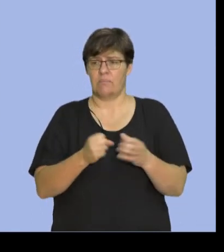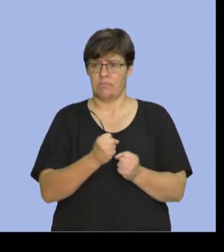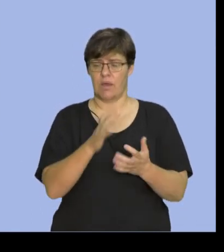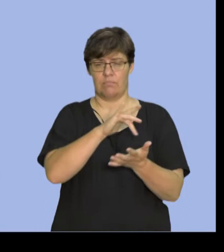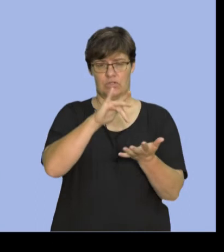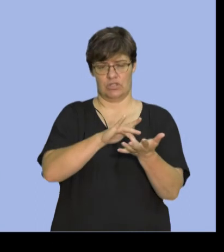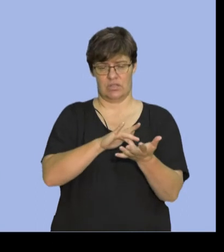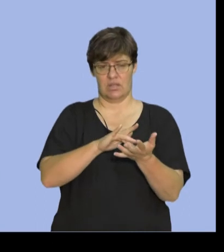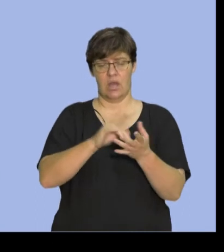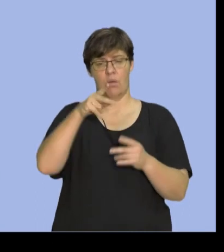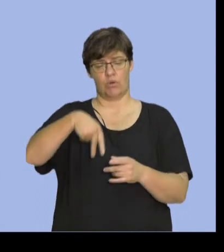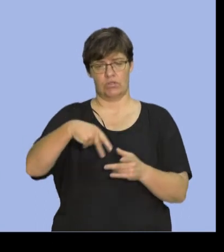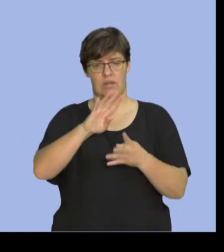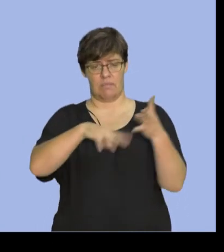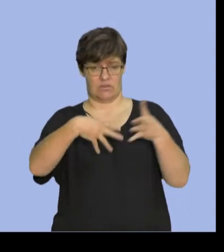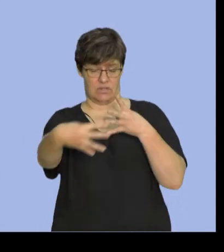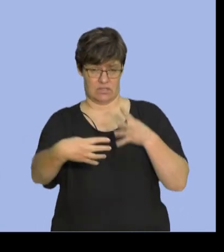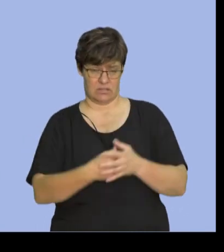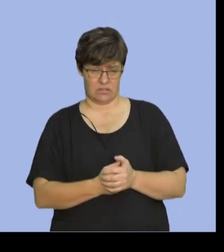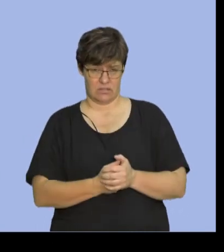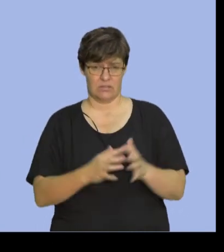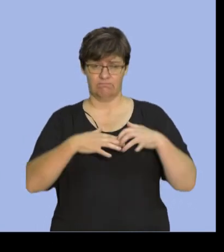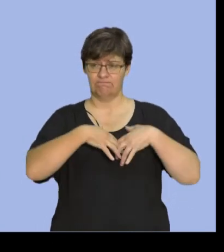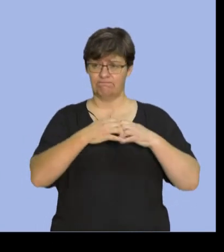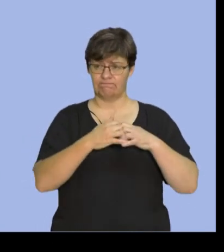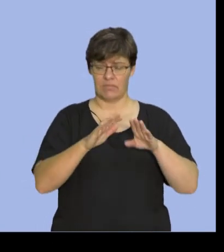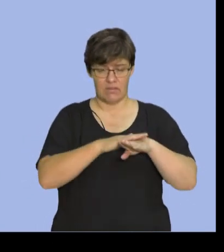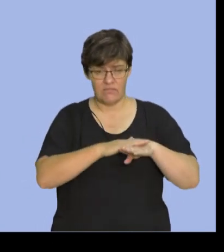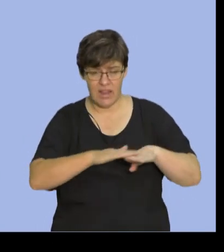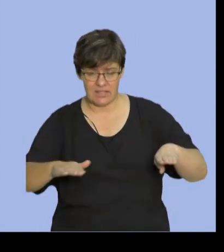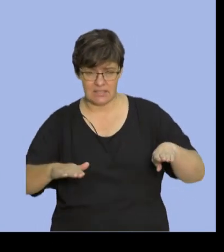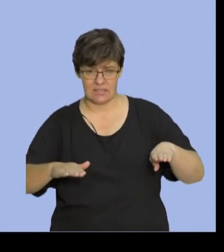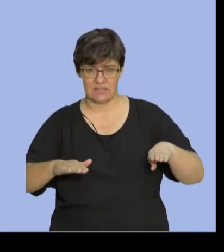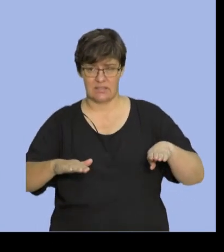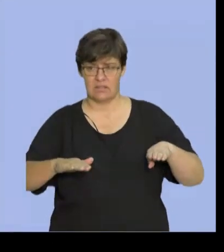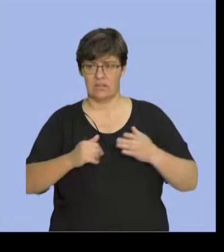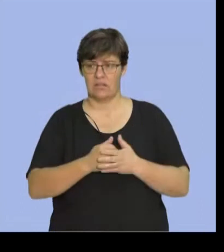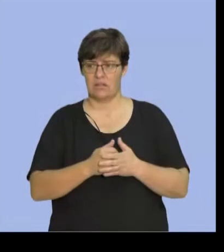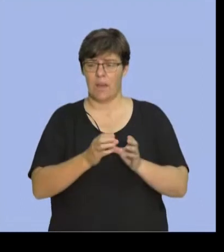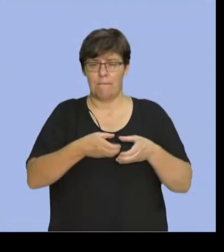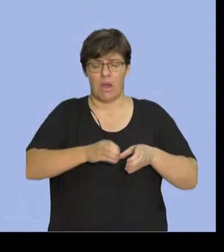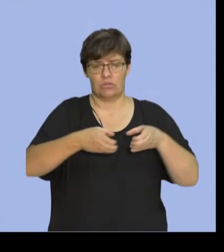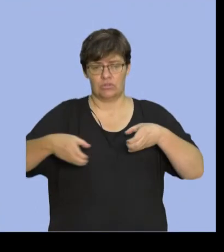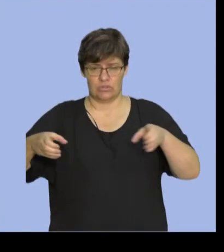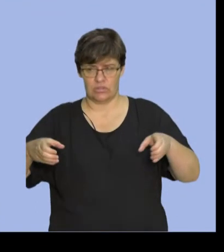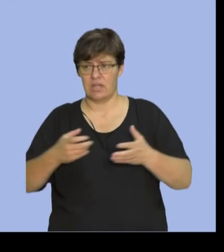matrix. It is made up of a flattened stack of pouches known as the cisternae.